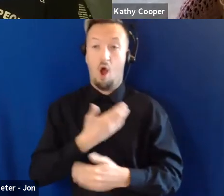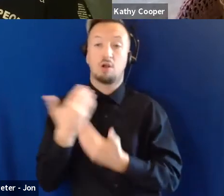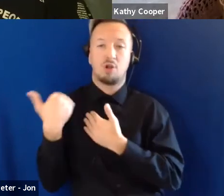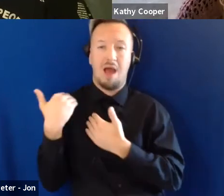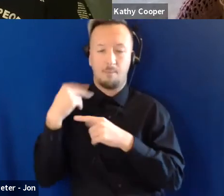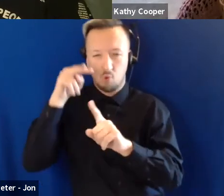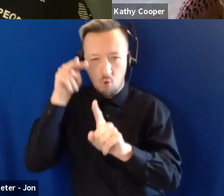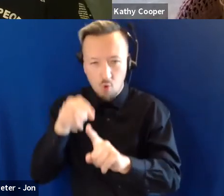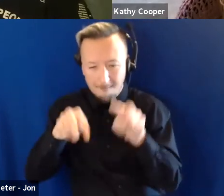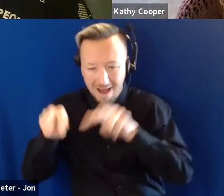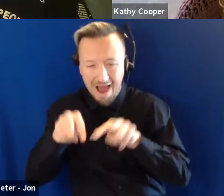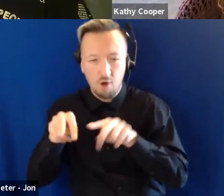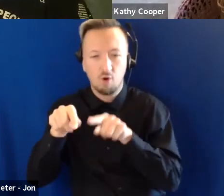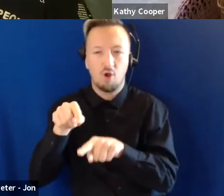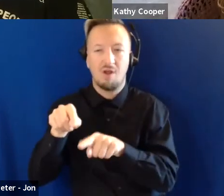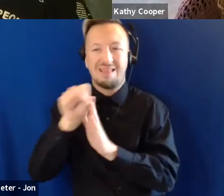difference. I